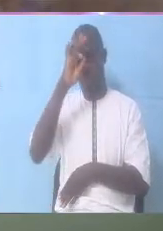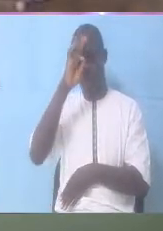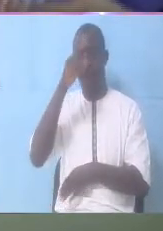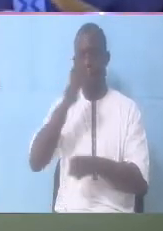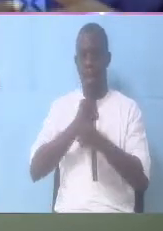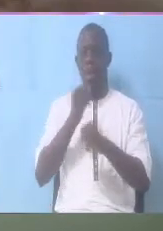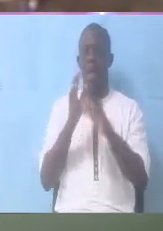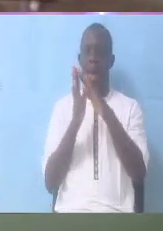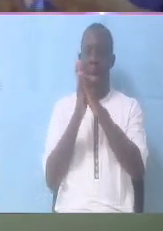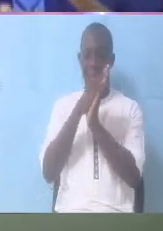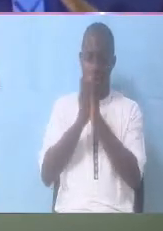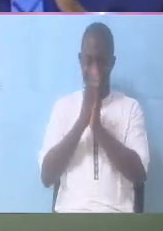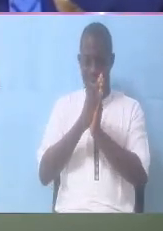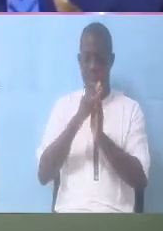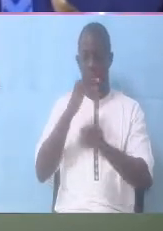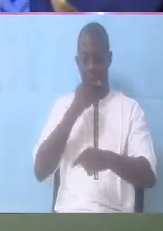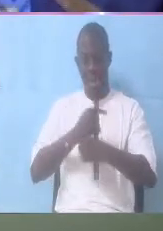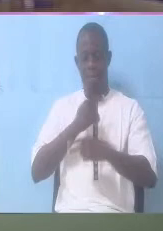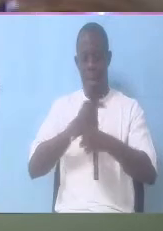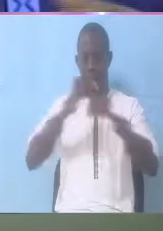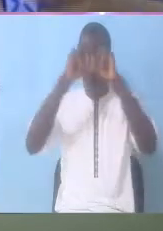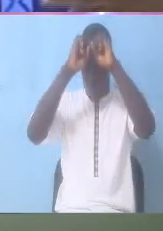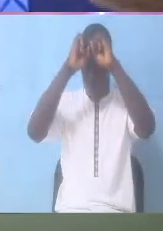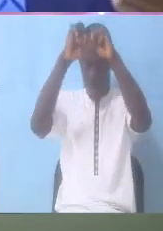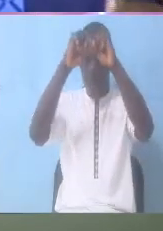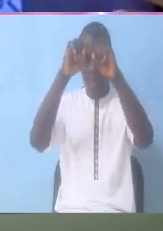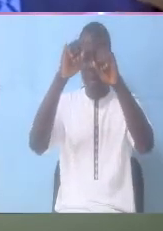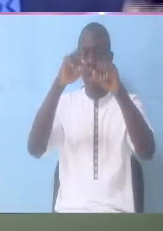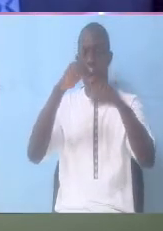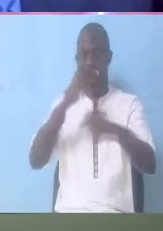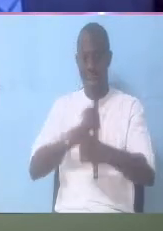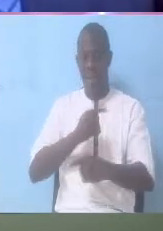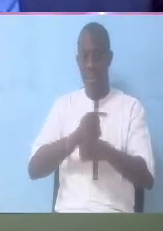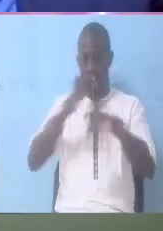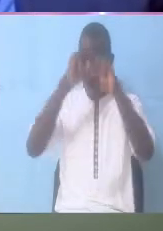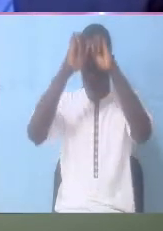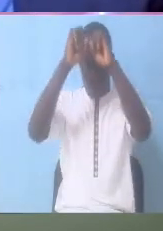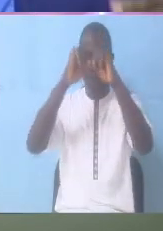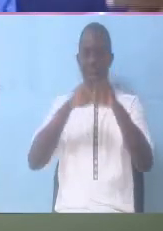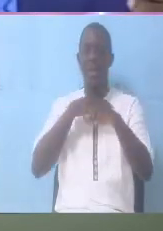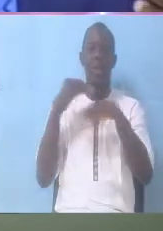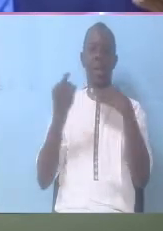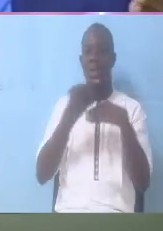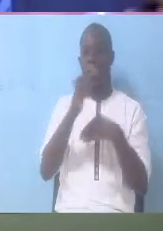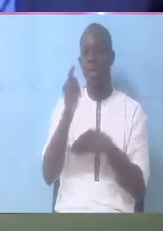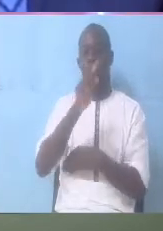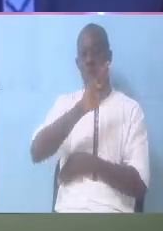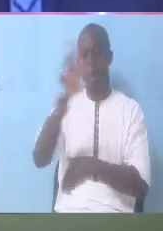the sir. Gambia government killed these West African yes, sir. migrants. Yes, sir.